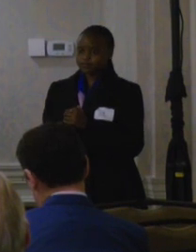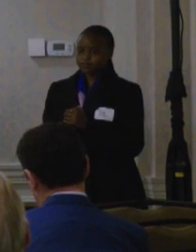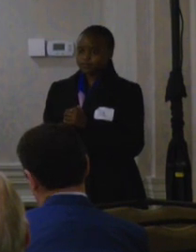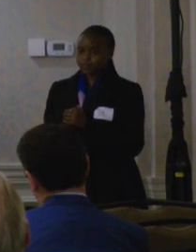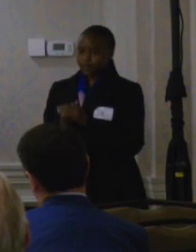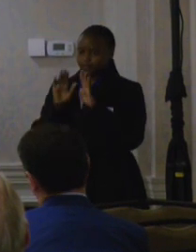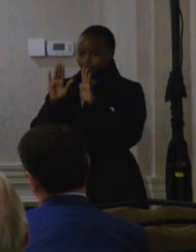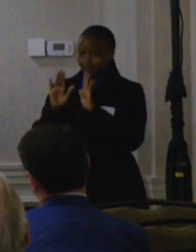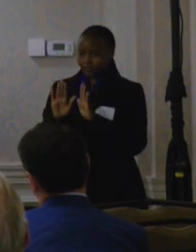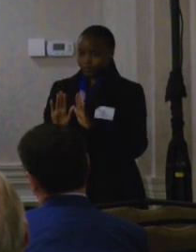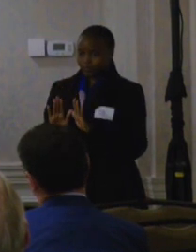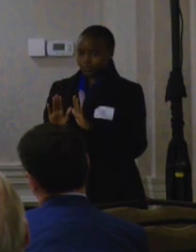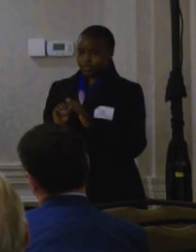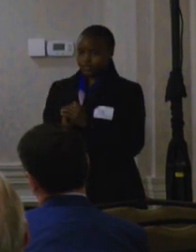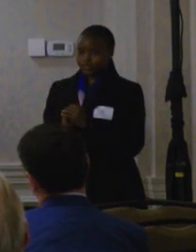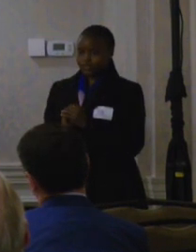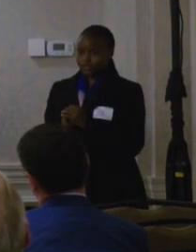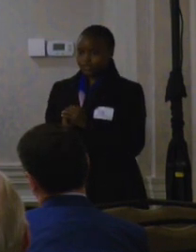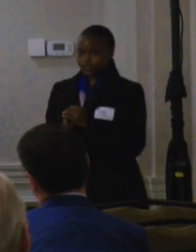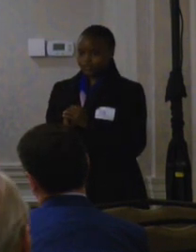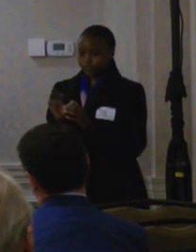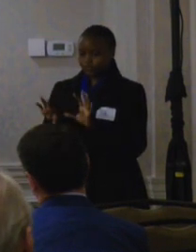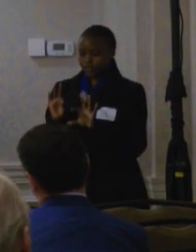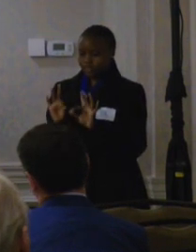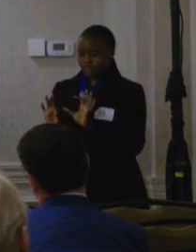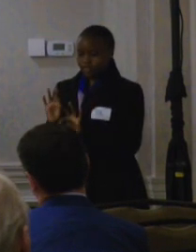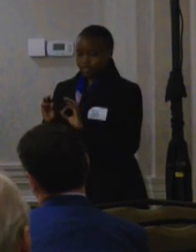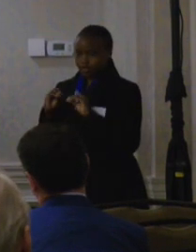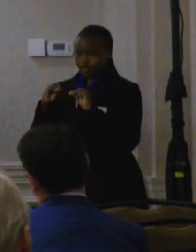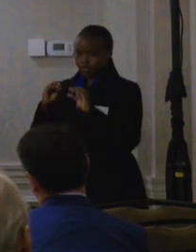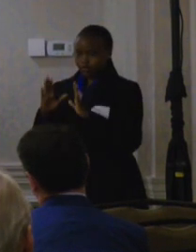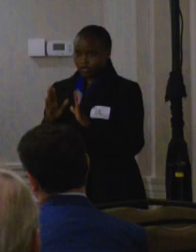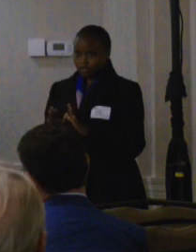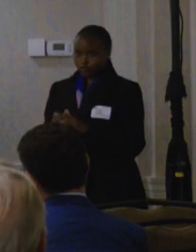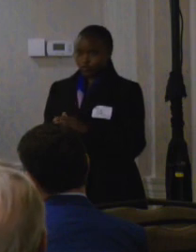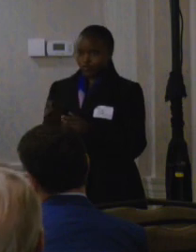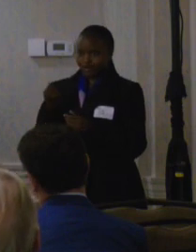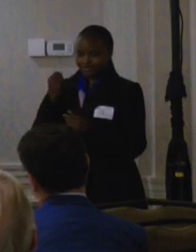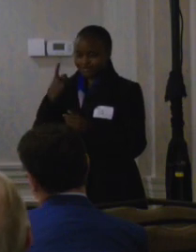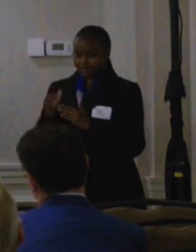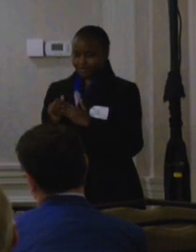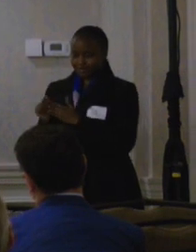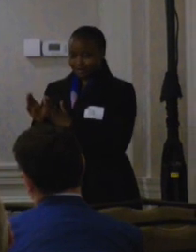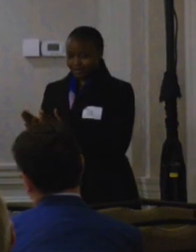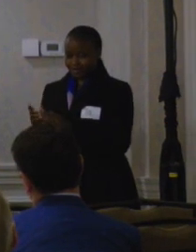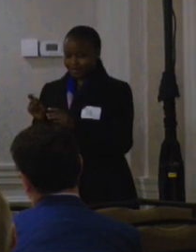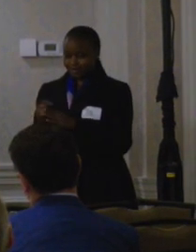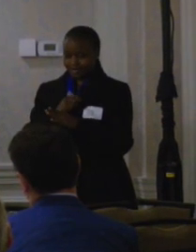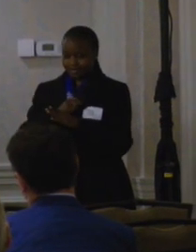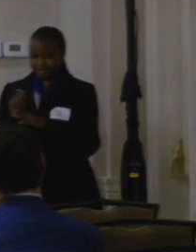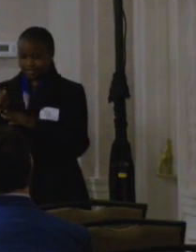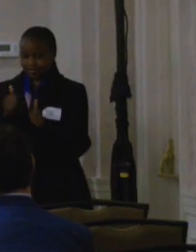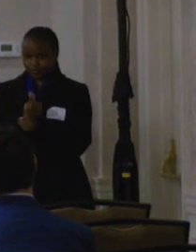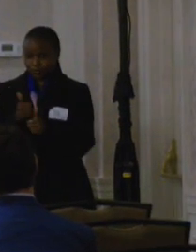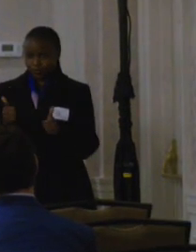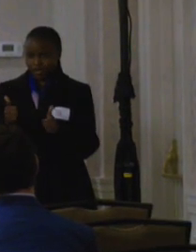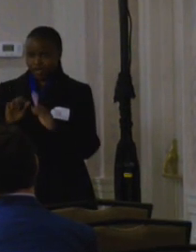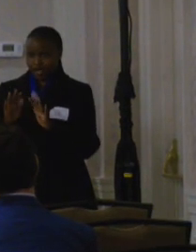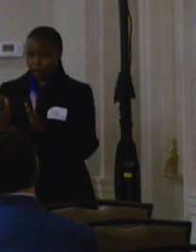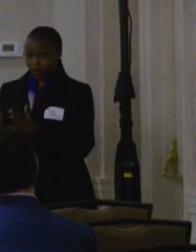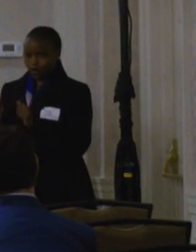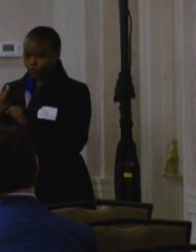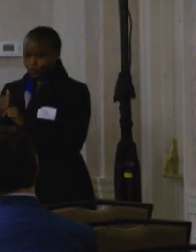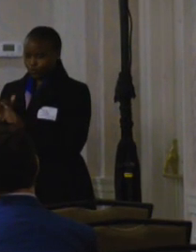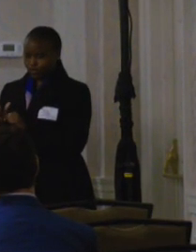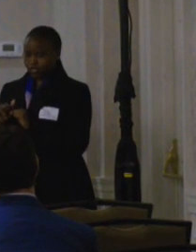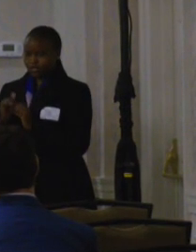It's important to select coaches who are pedagogical leaders and train them well. How would